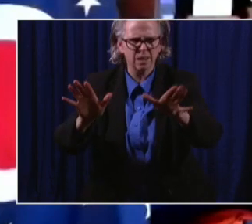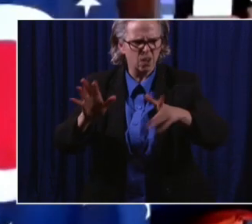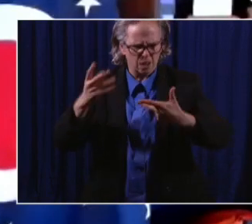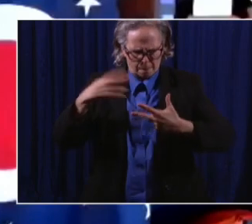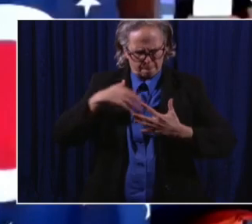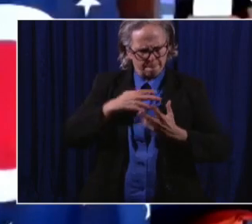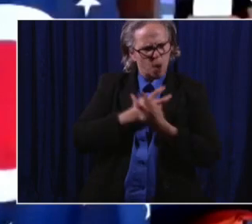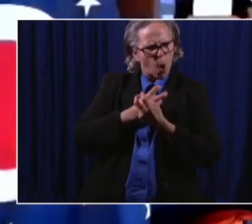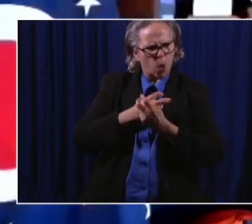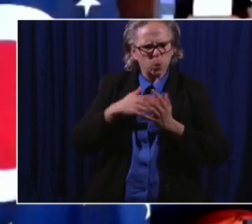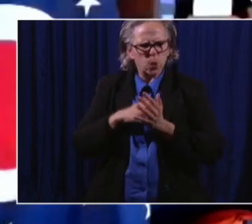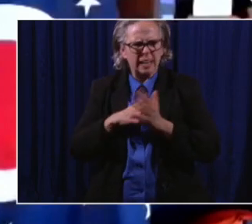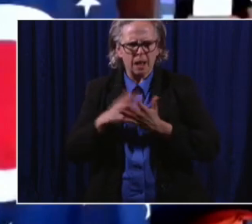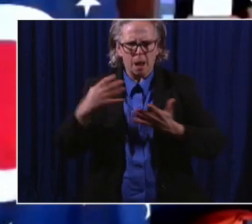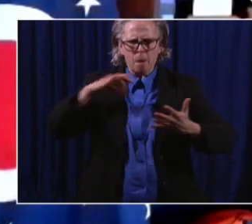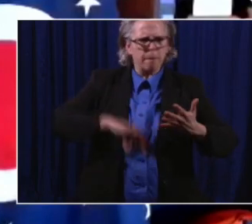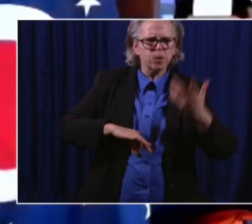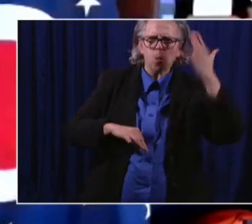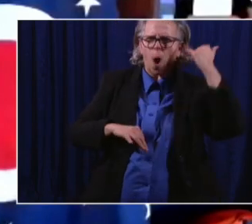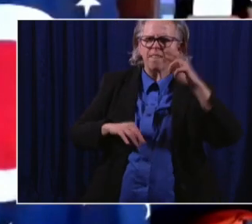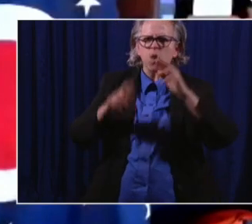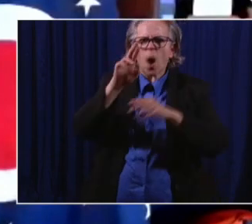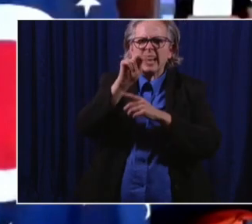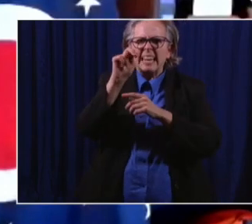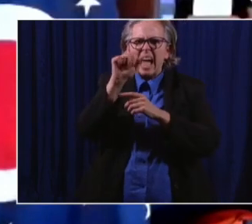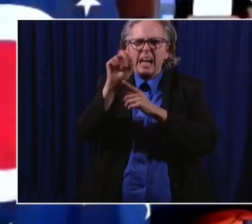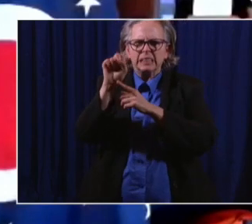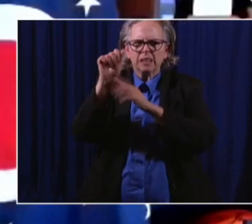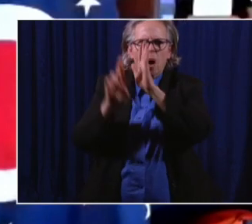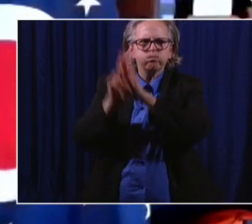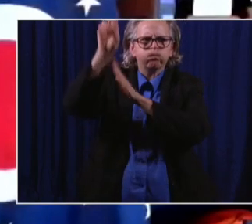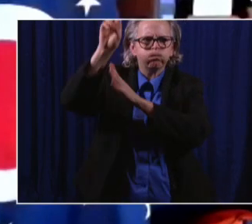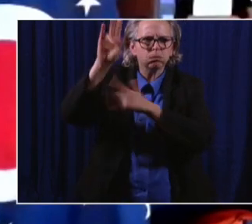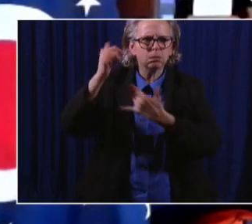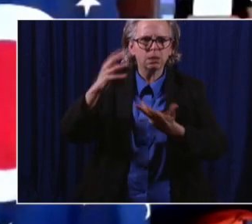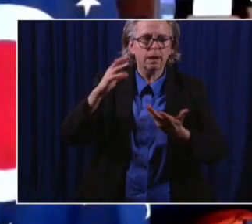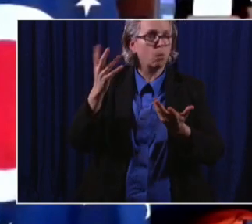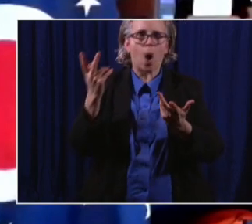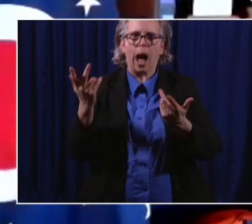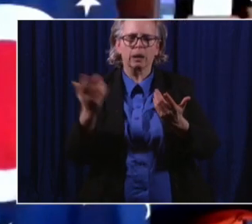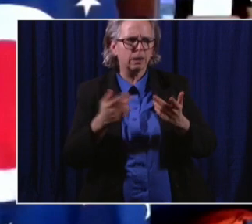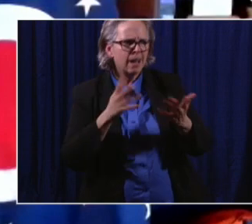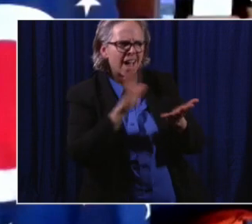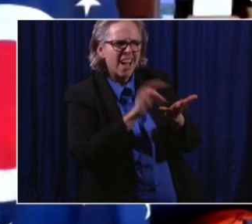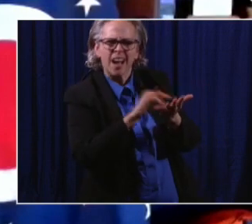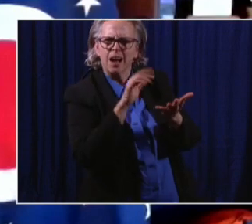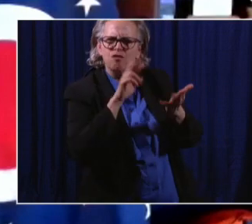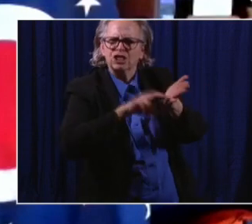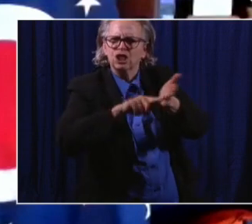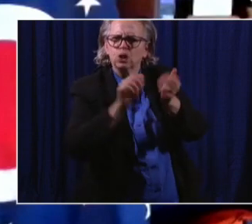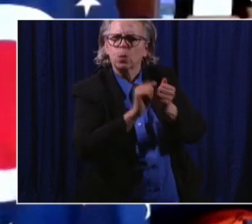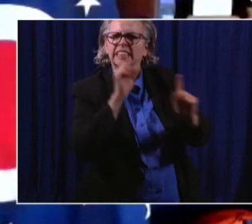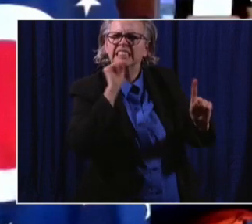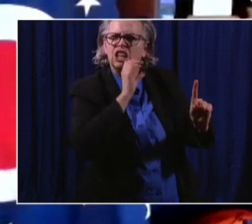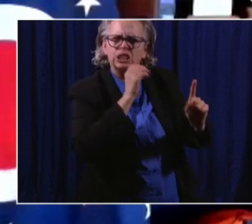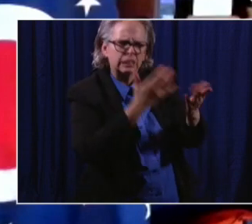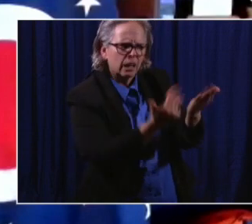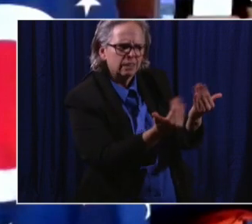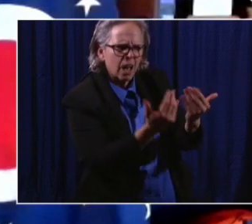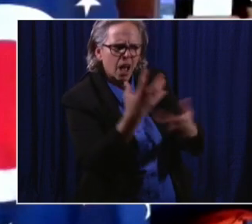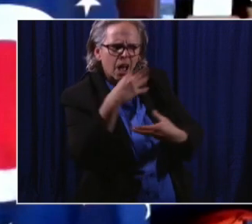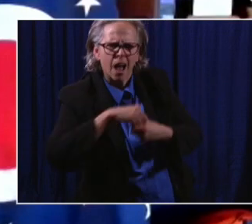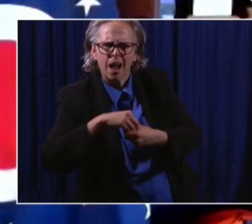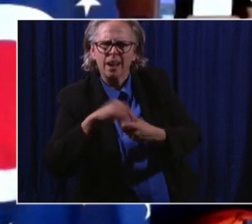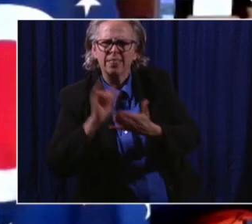health value that this has coming out of that research. I will also note something that happened at the University of Dayton Research